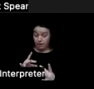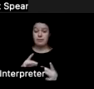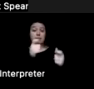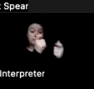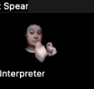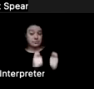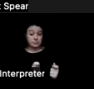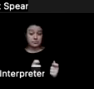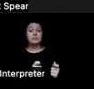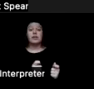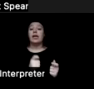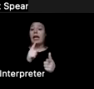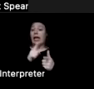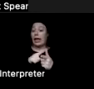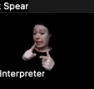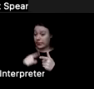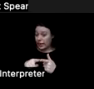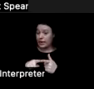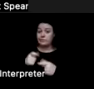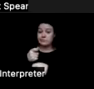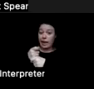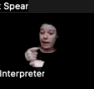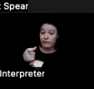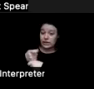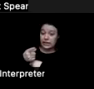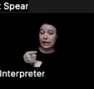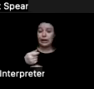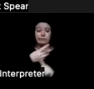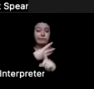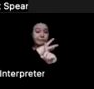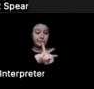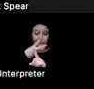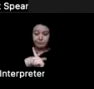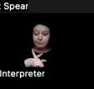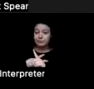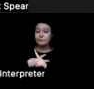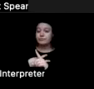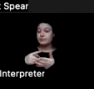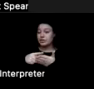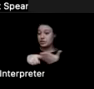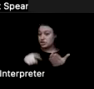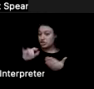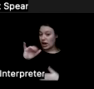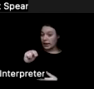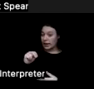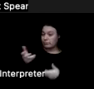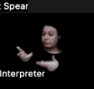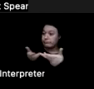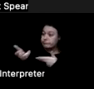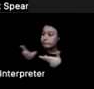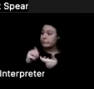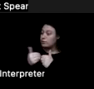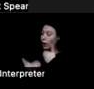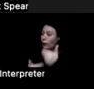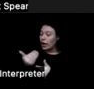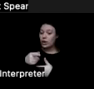in every year, every 6 months, and kind of readjust so that they can continue